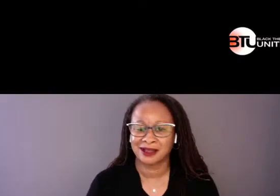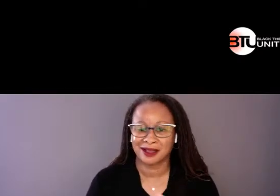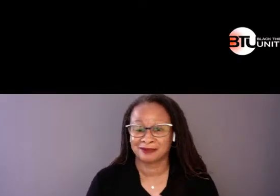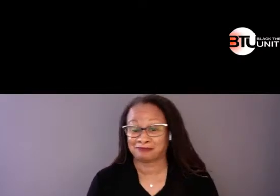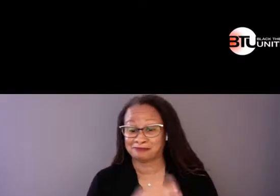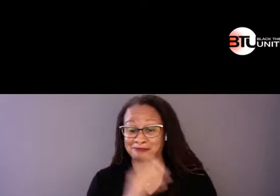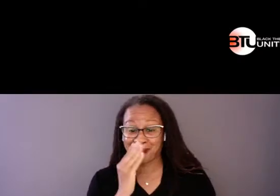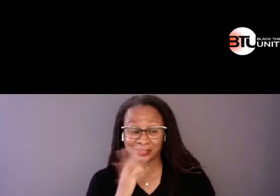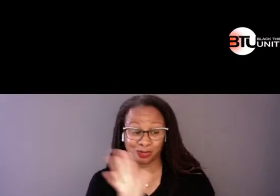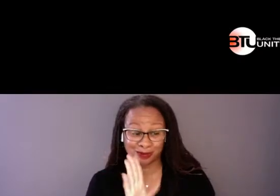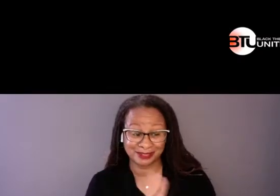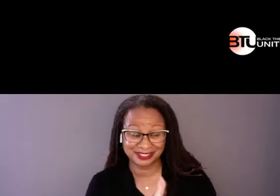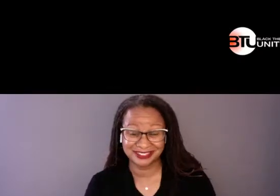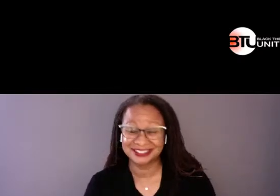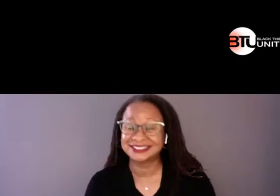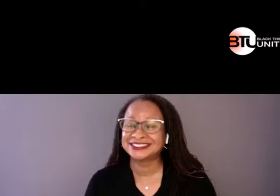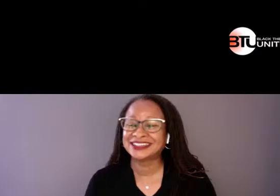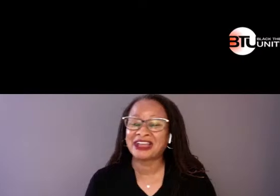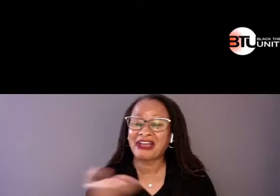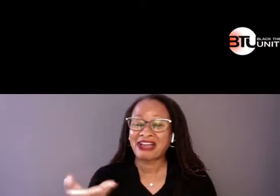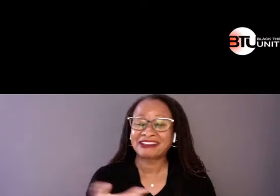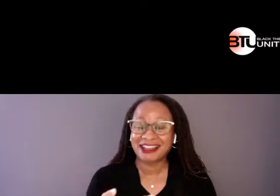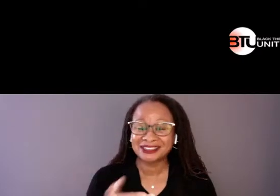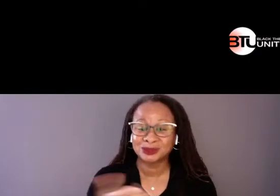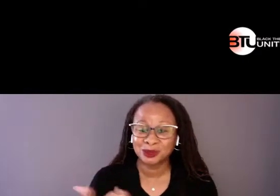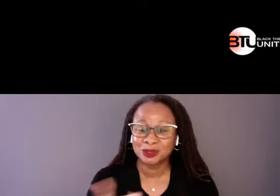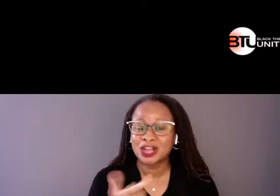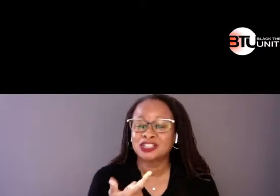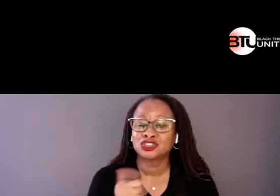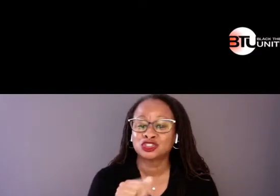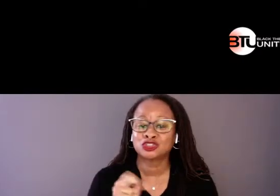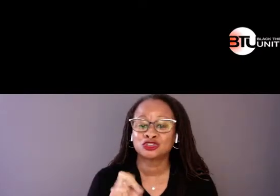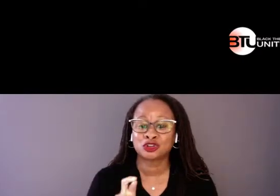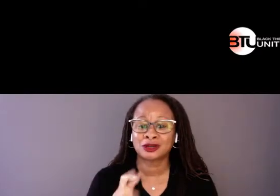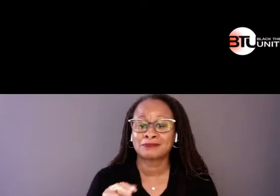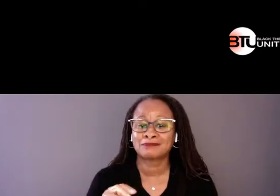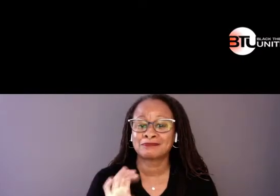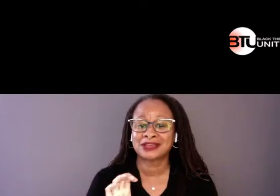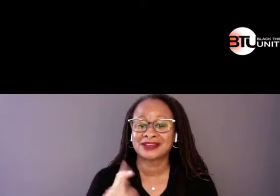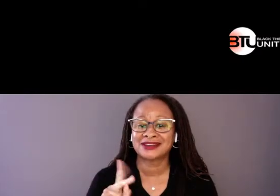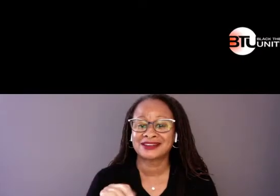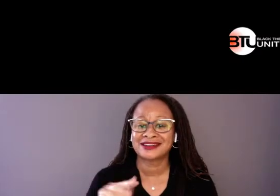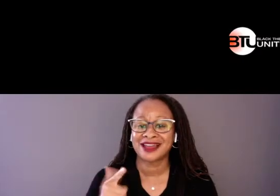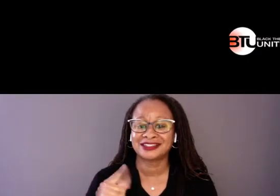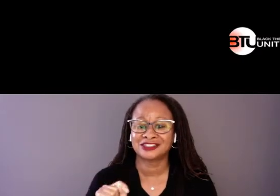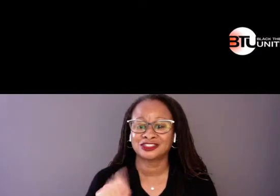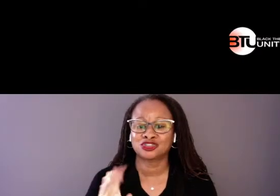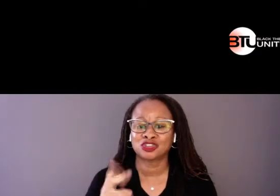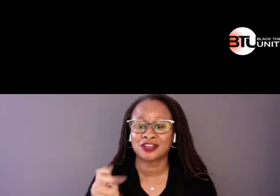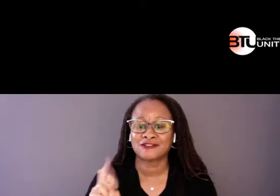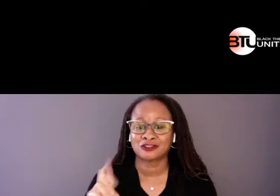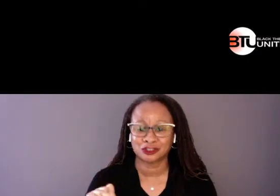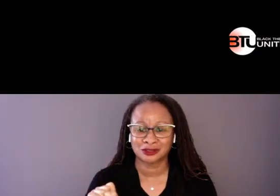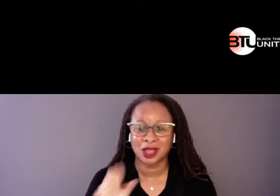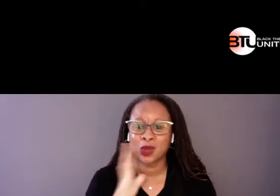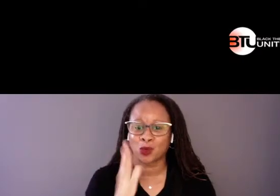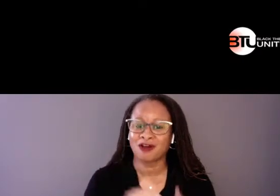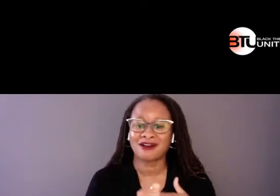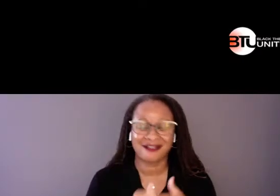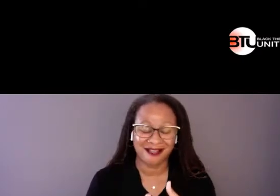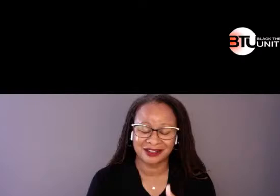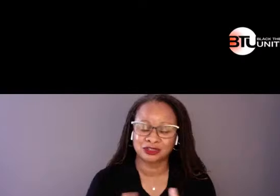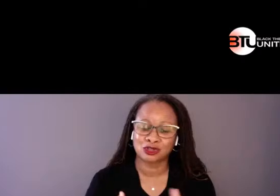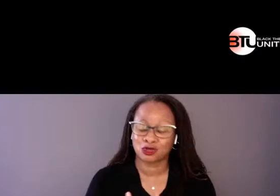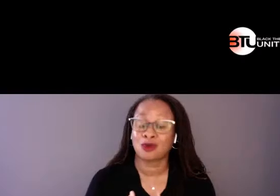And our guest, Ginger McKnight-Chavers, is here to guide us through a law and business boot